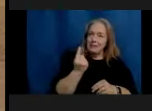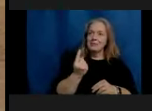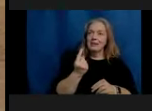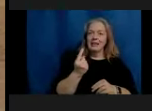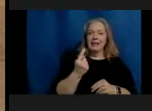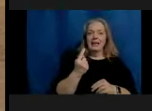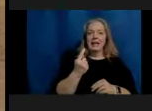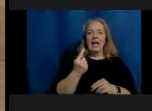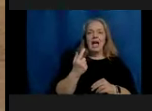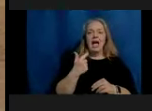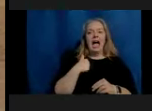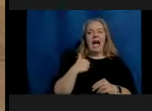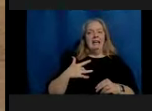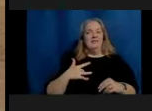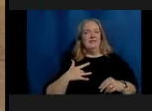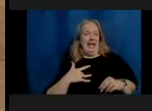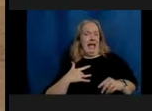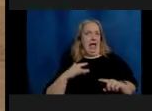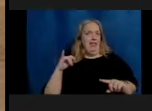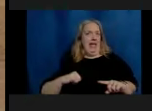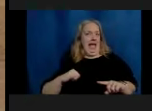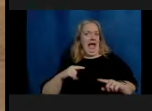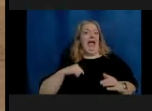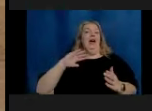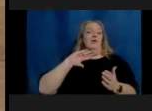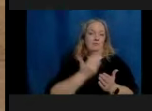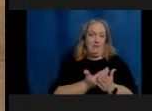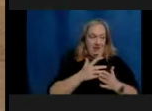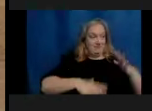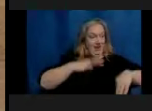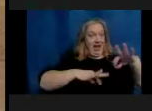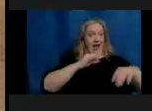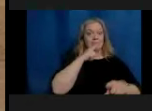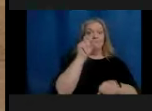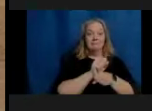the hunch, but it was nice to be able to find that information as well. I